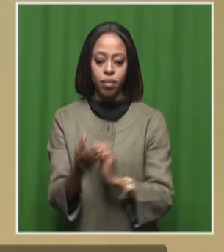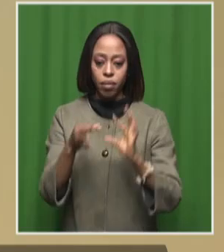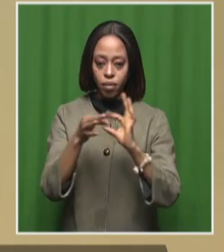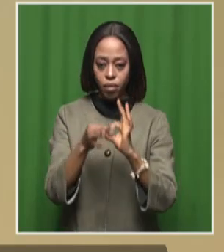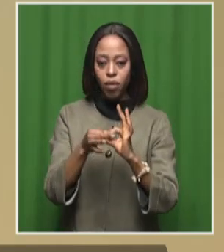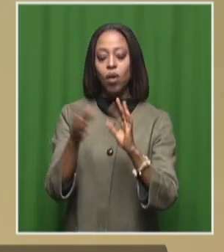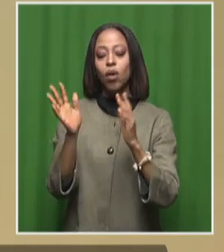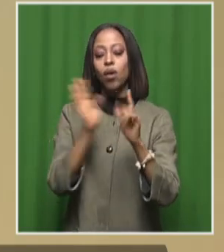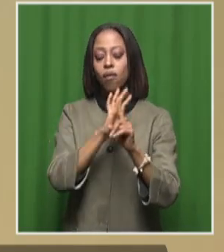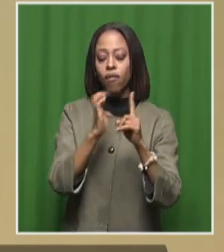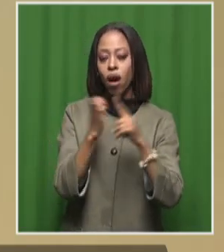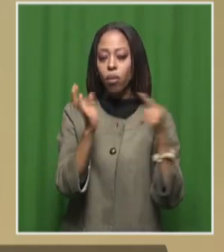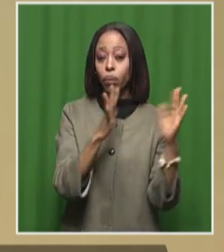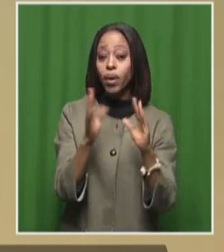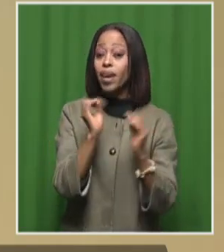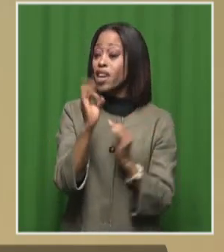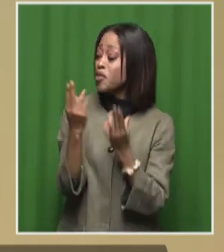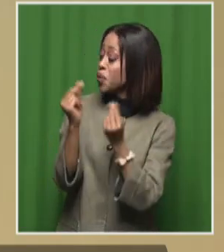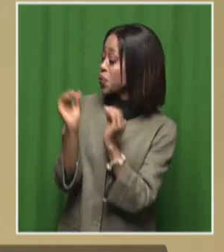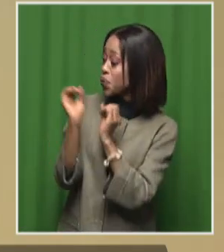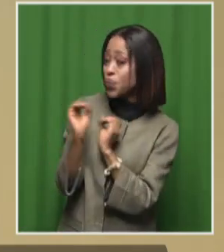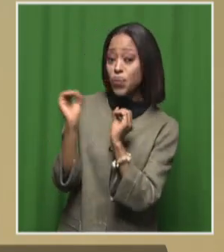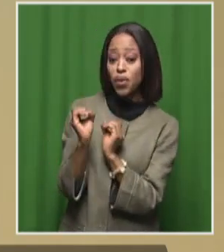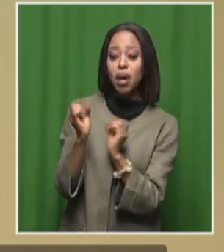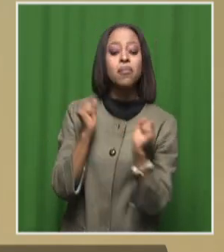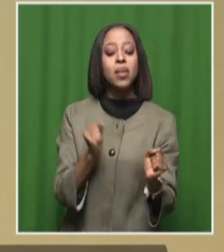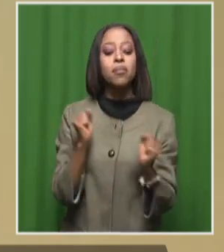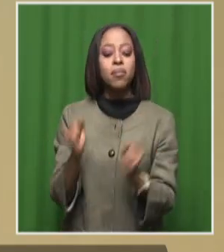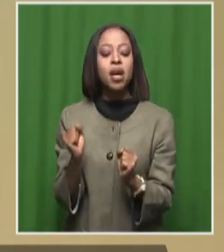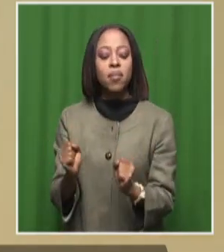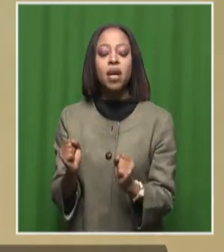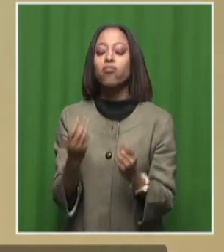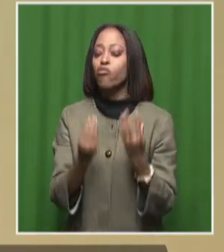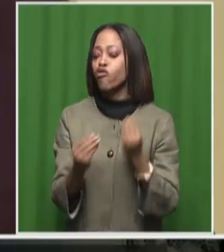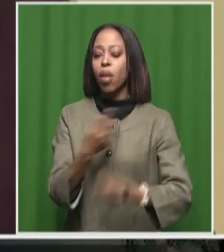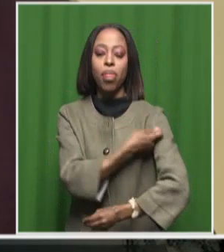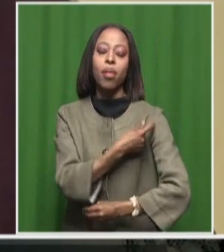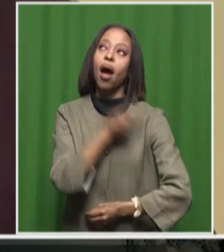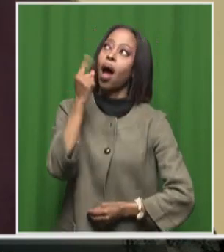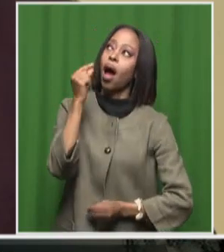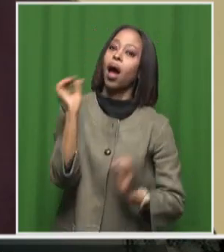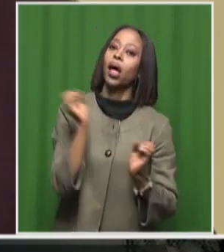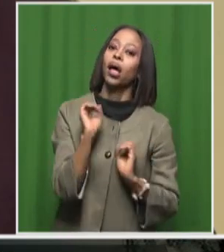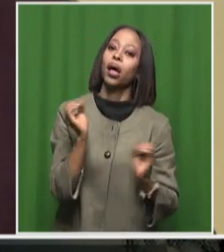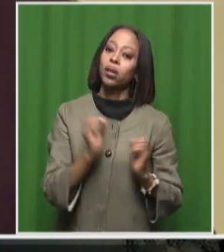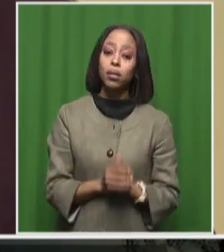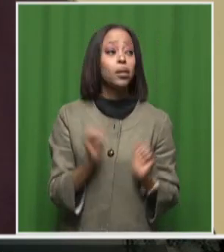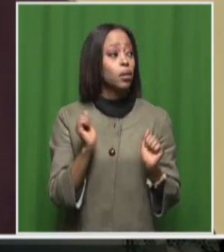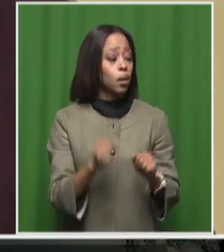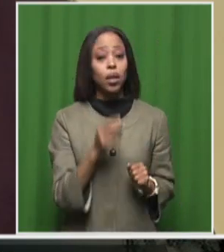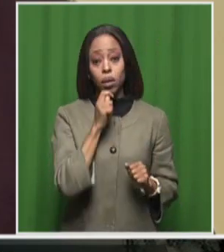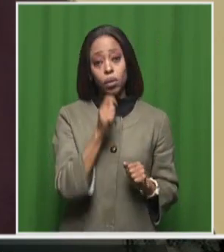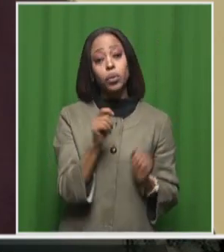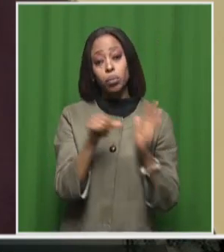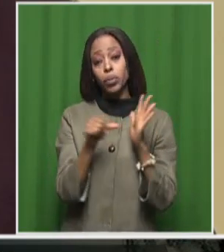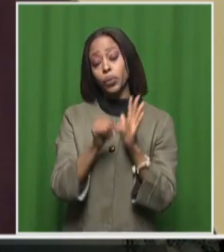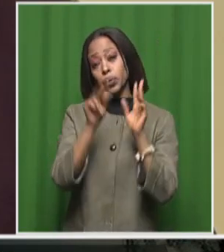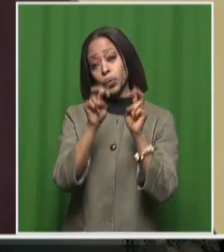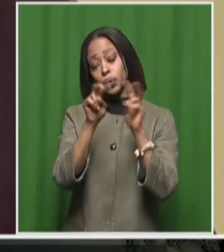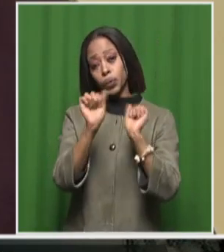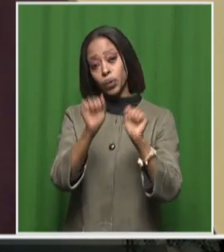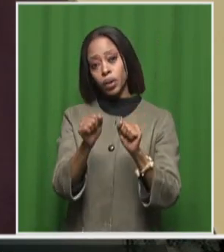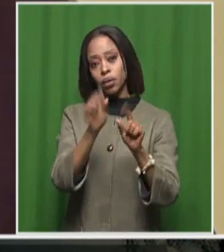climate change. Yeah. If we don't do that, we will keep on having unimmunized children. And this, I mean, you really are. That is a very important issue when we talk